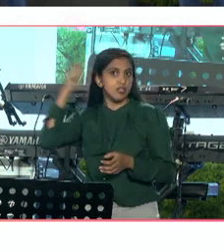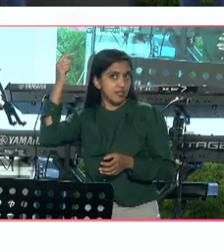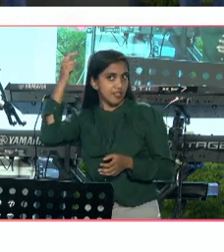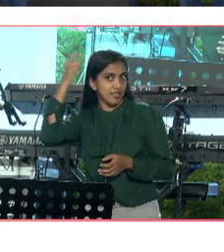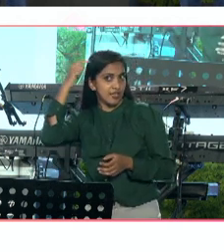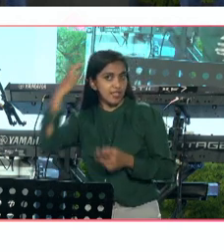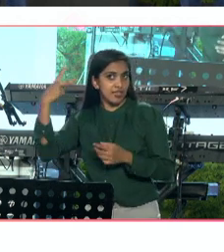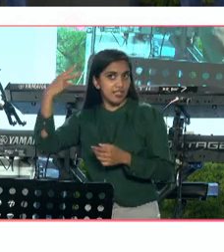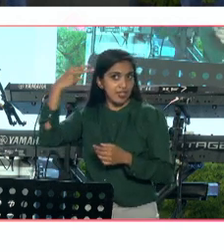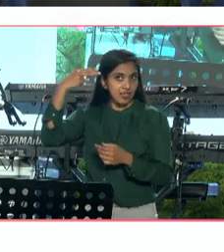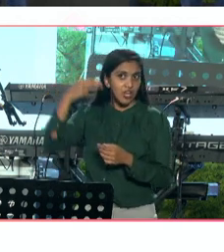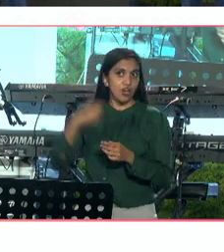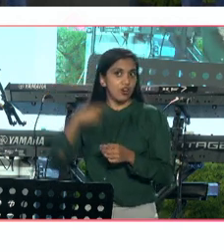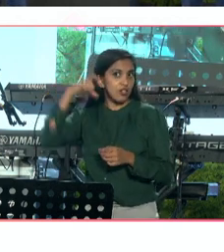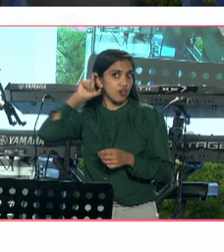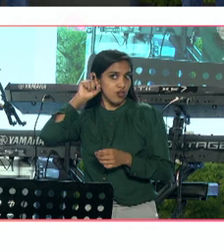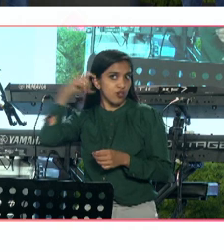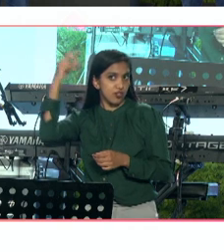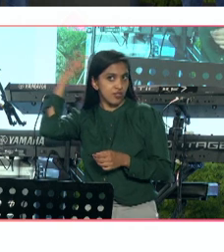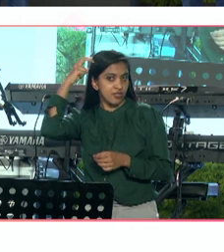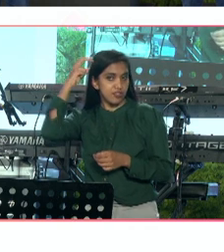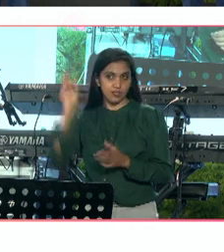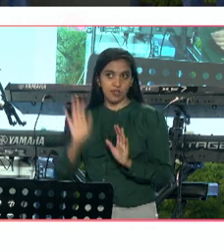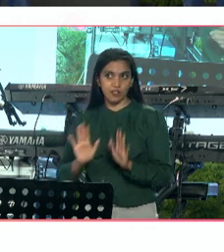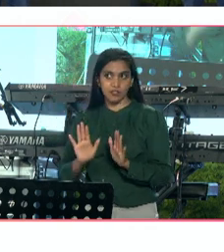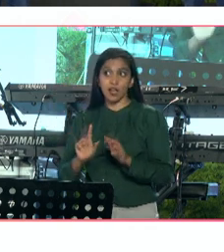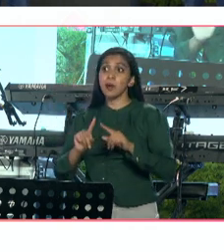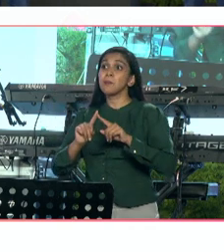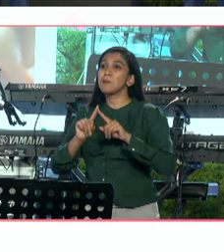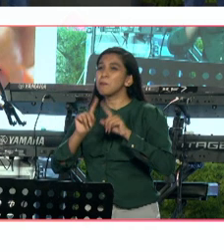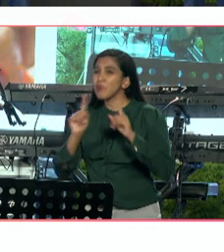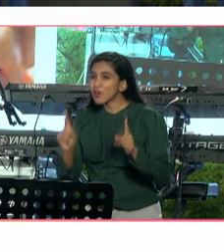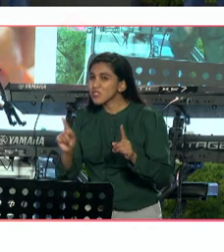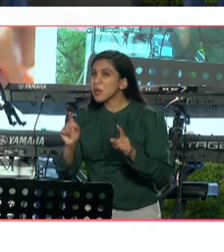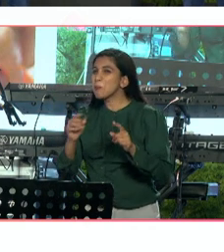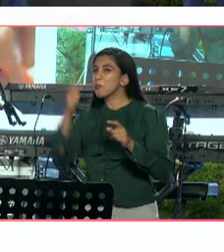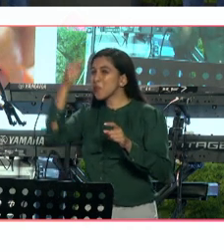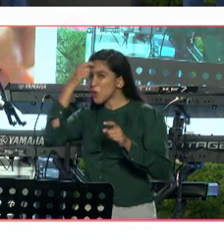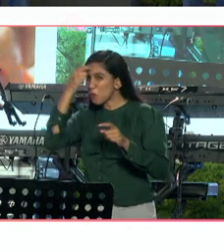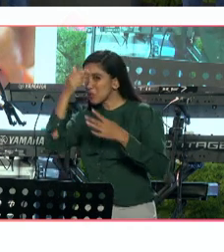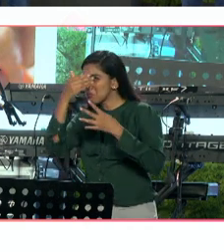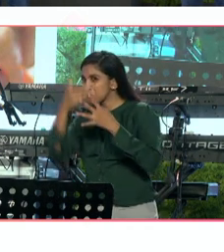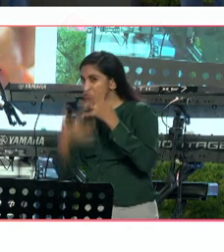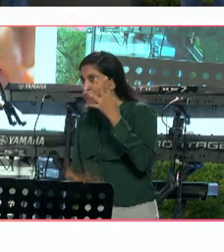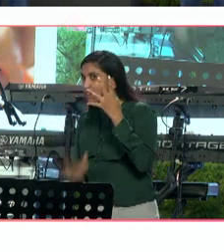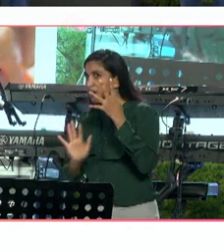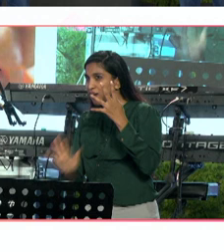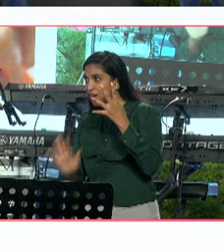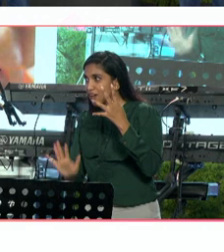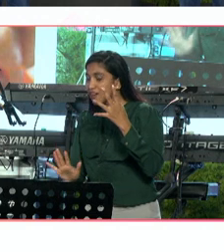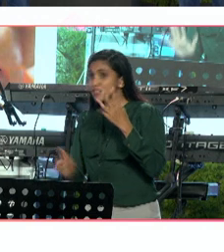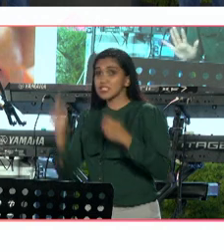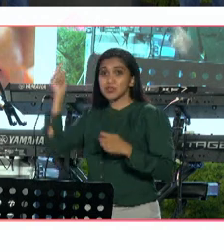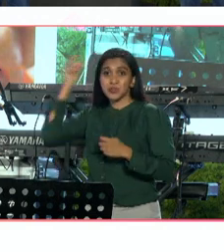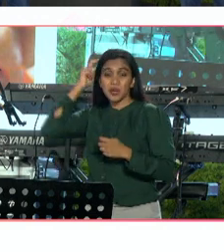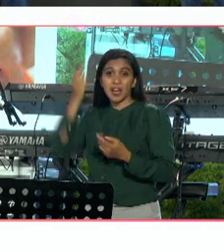call cochlear and Baha implantation. But it has many problems. Mainly, it requires a